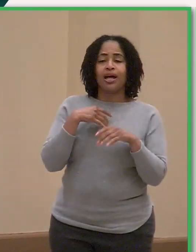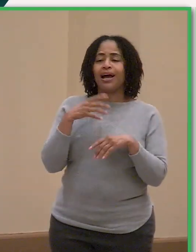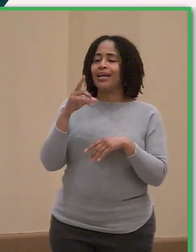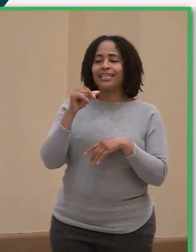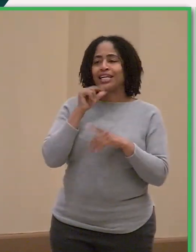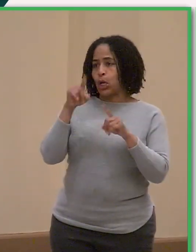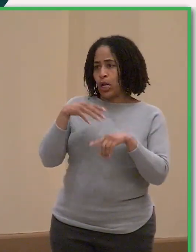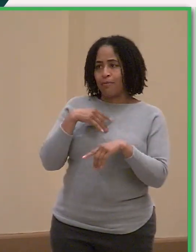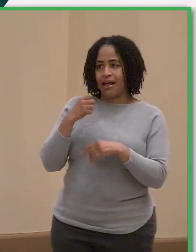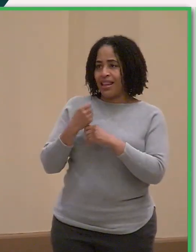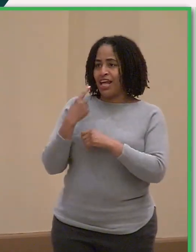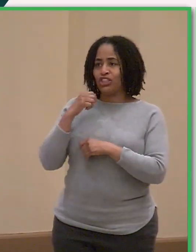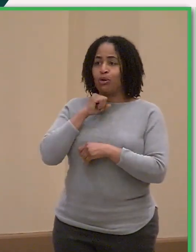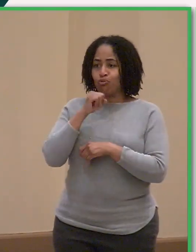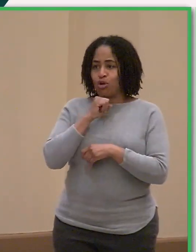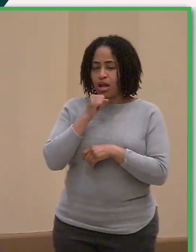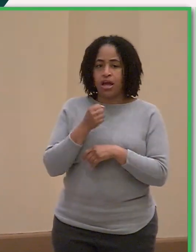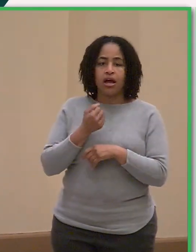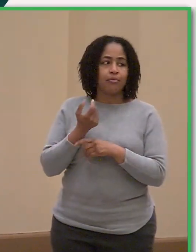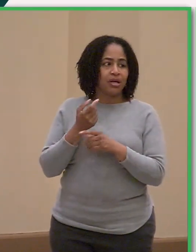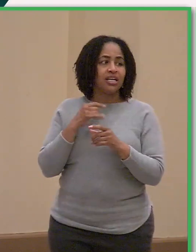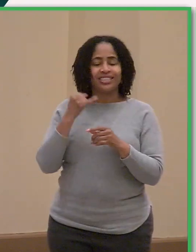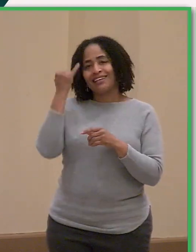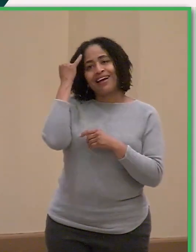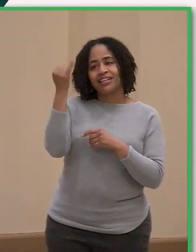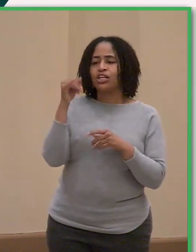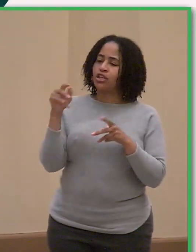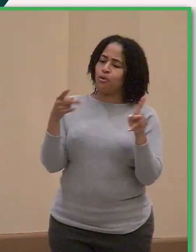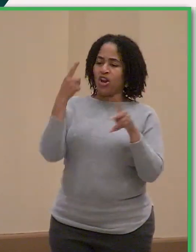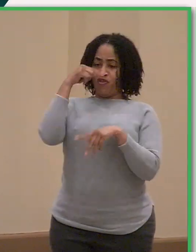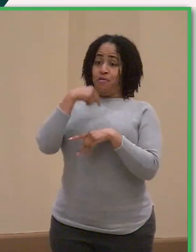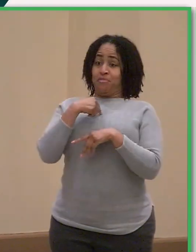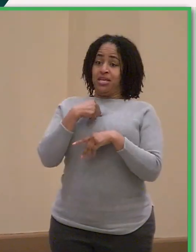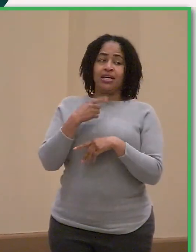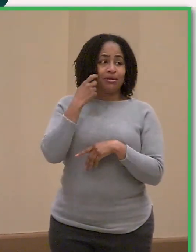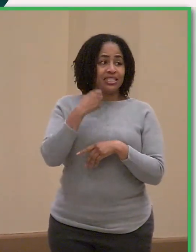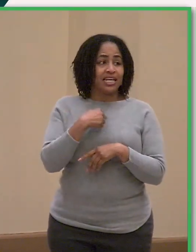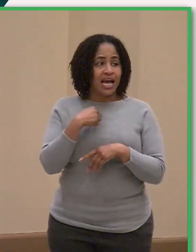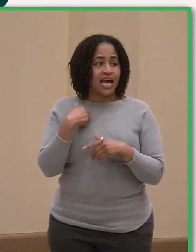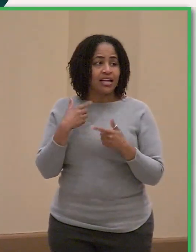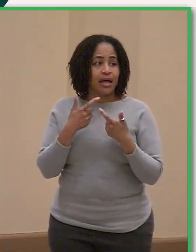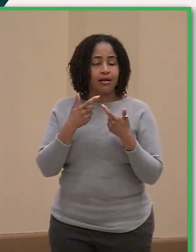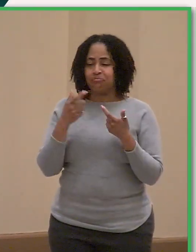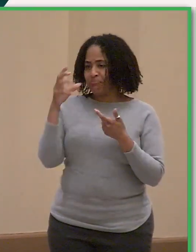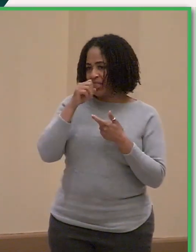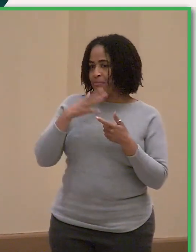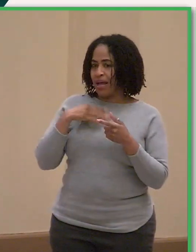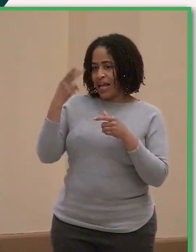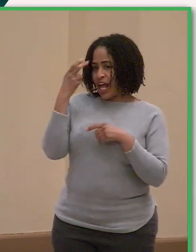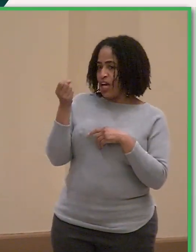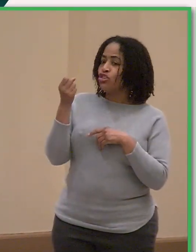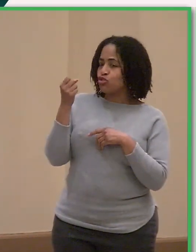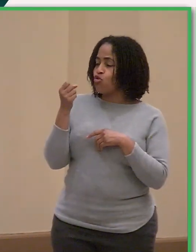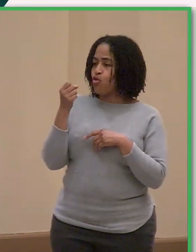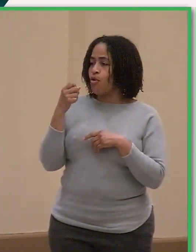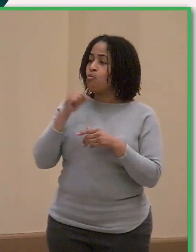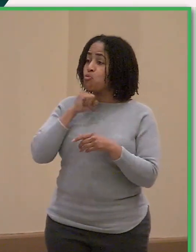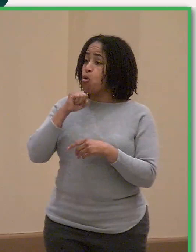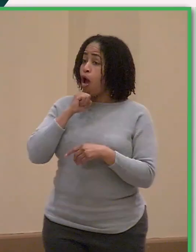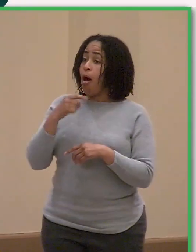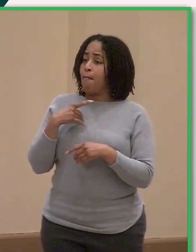so what I did last year, it was just the idea and just a party for me. Since I didn't attend my high school prom because I was a teen mom, I